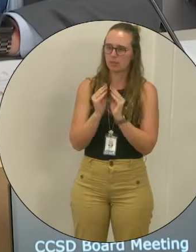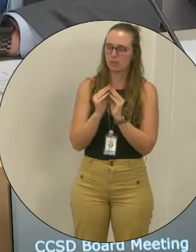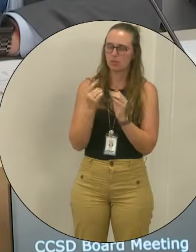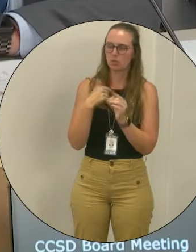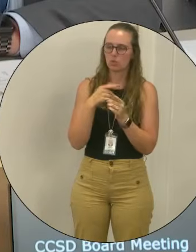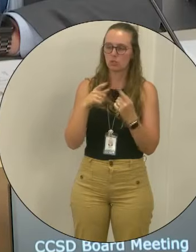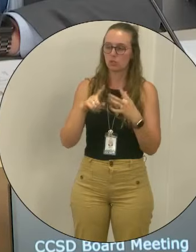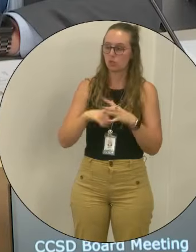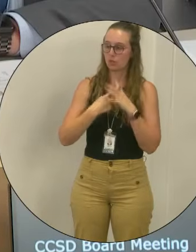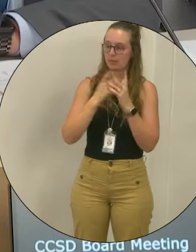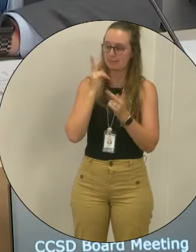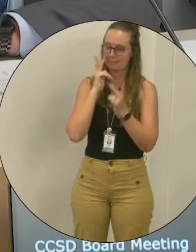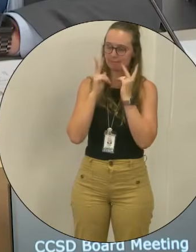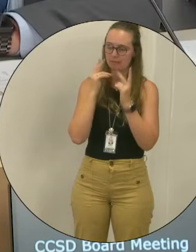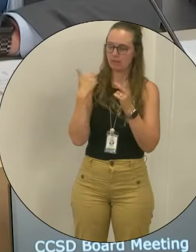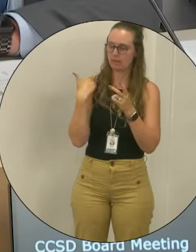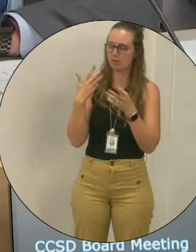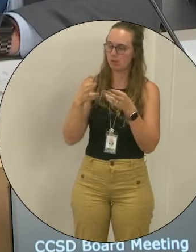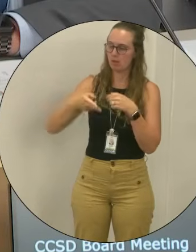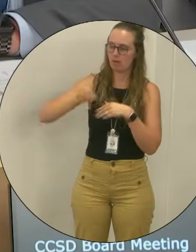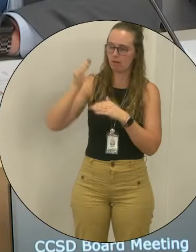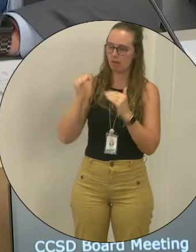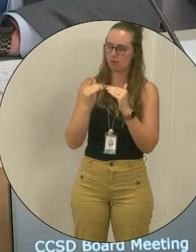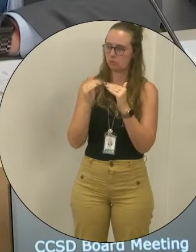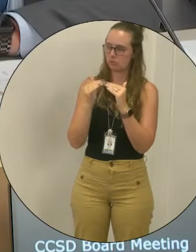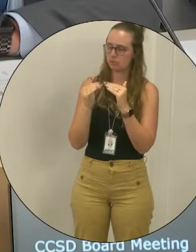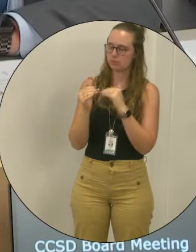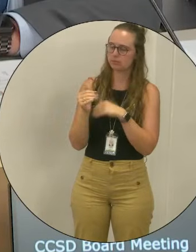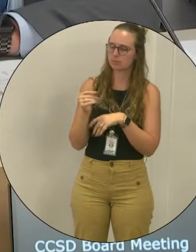to experience that we're getting higher levels of